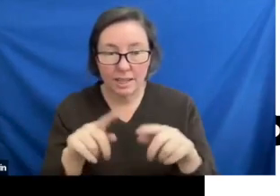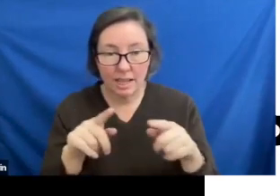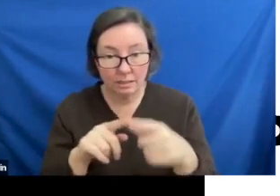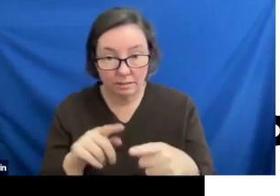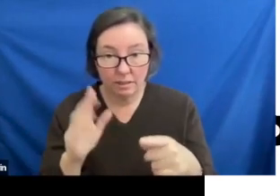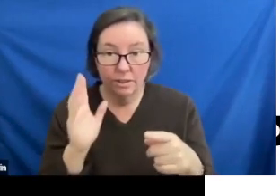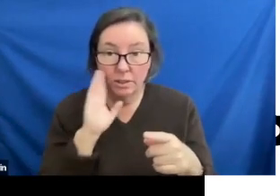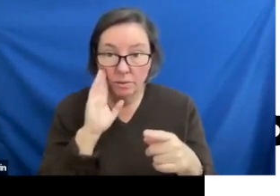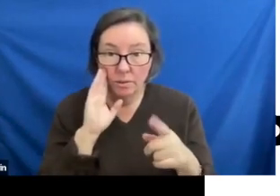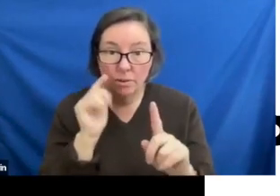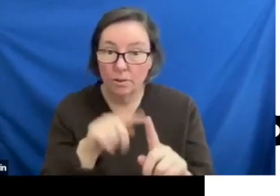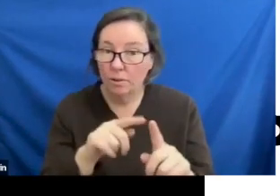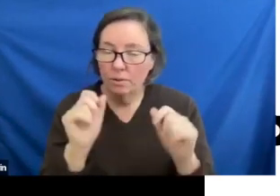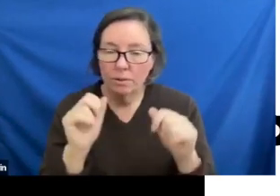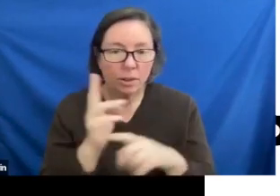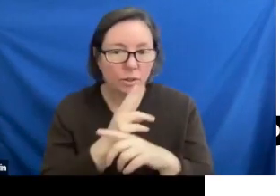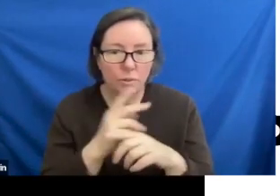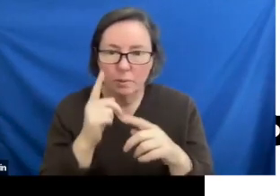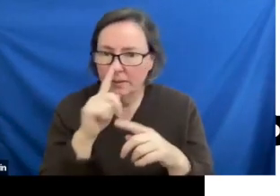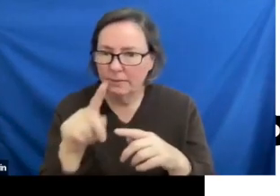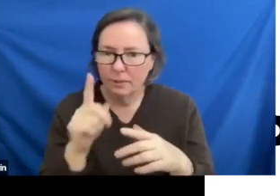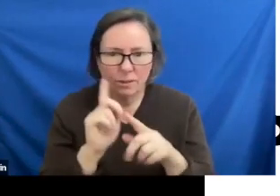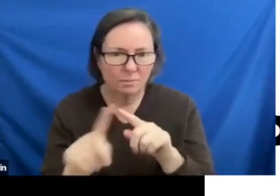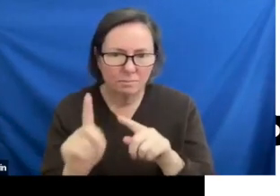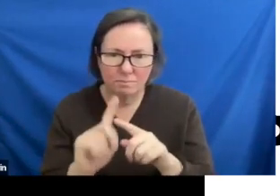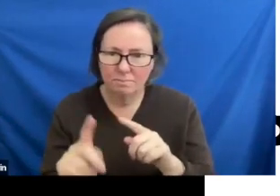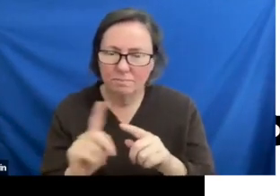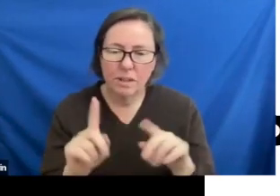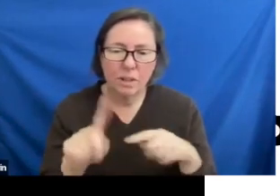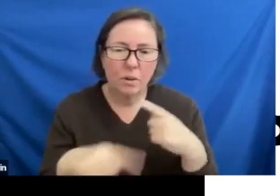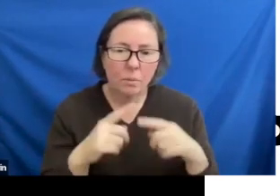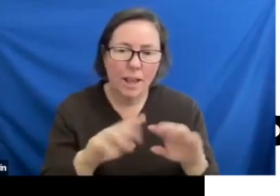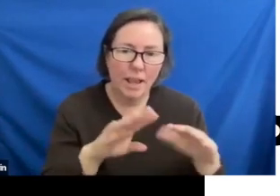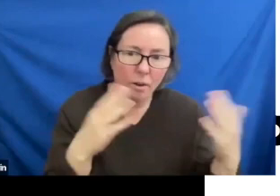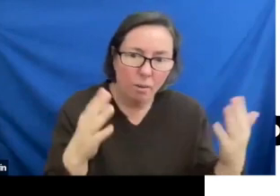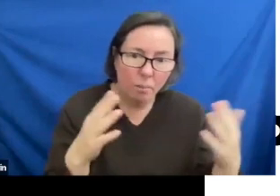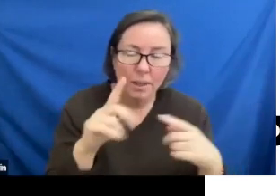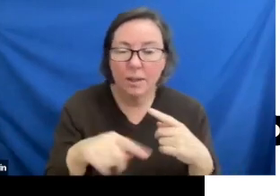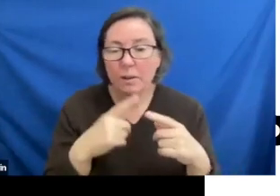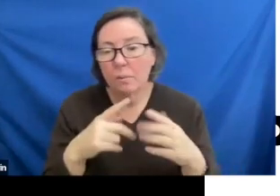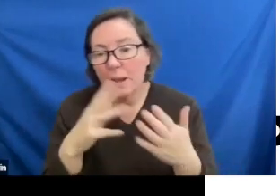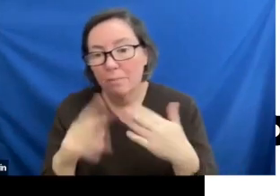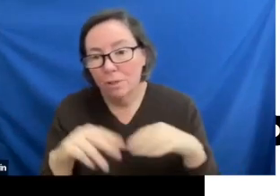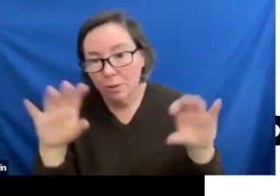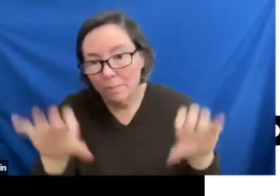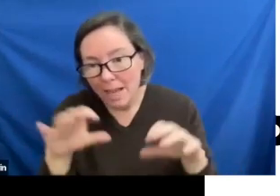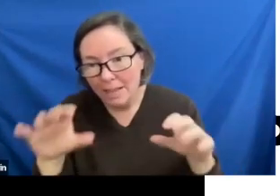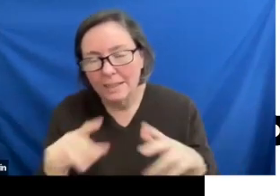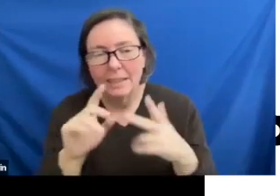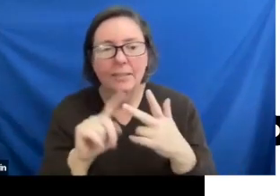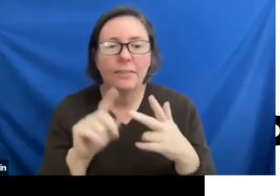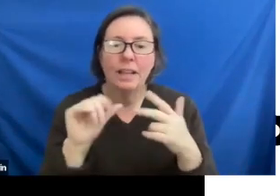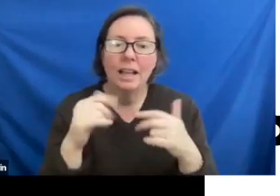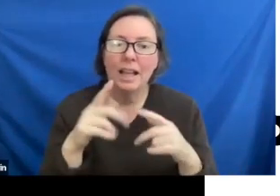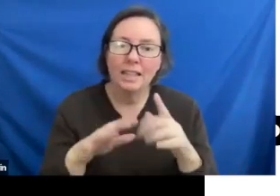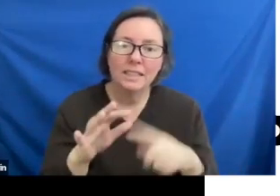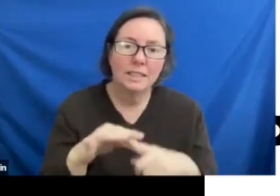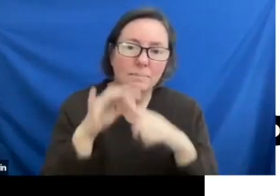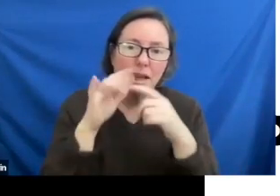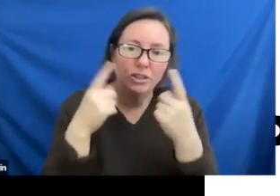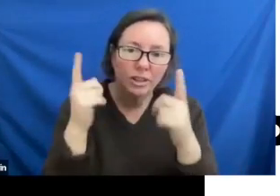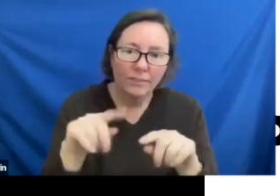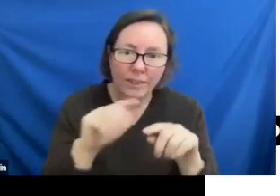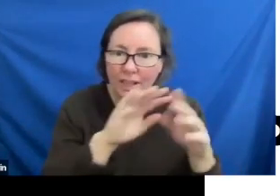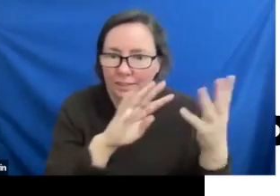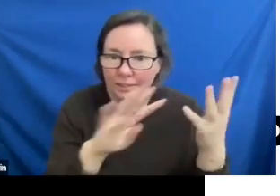digital message board for. When the facility is open, when programs are active, any special events,